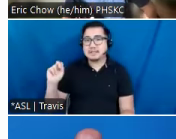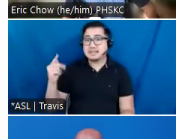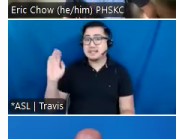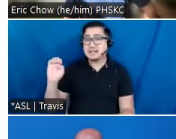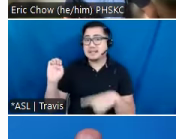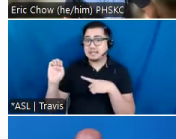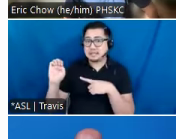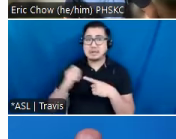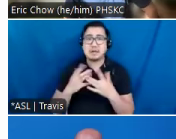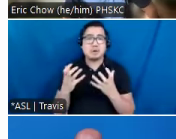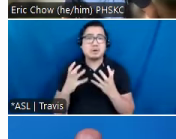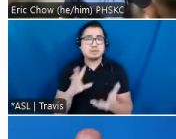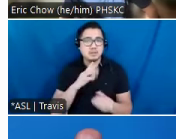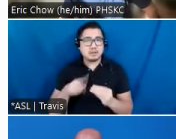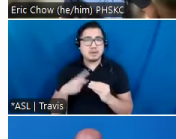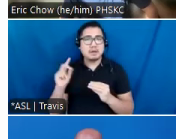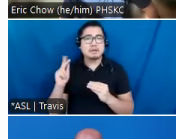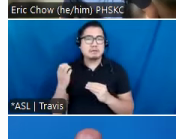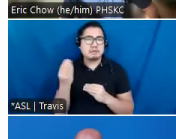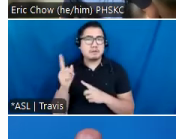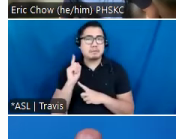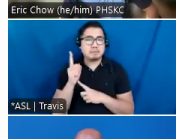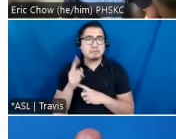a few moments talking about dengue.